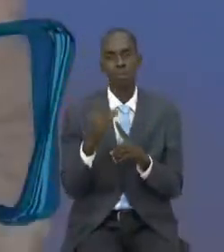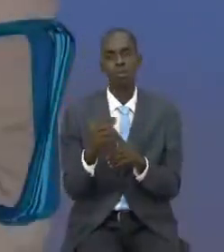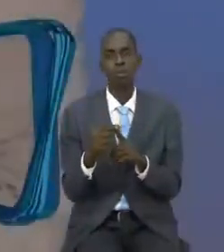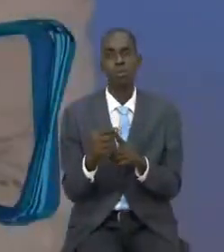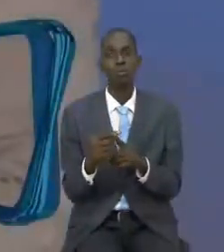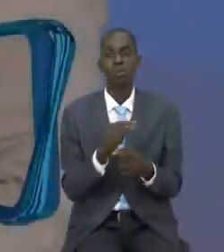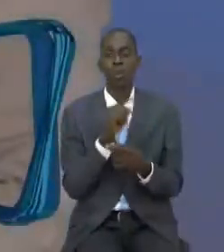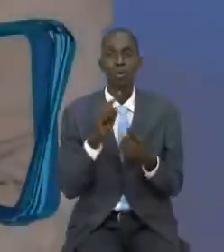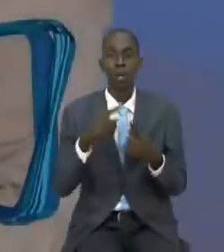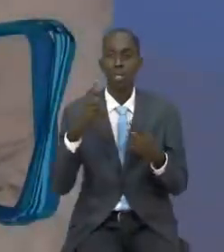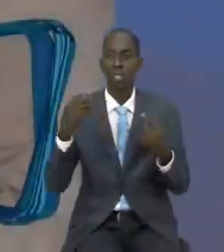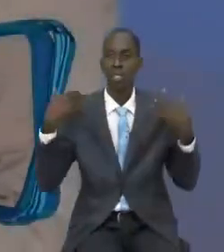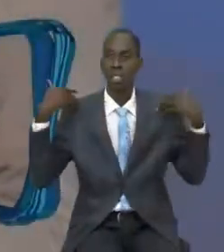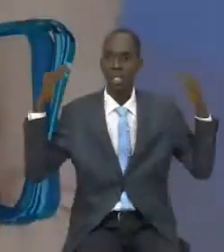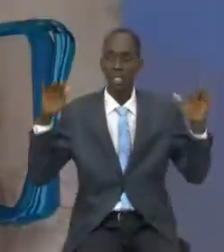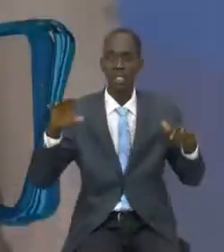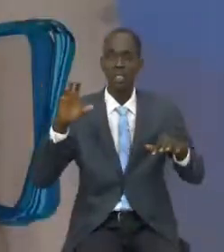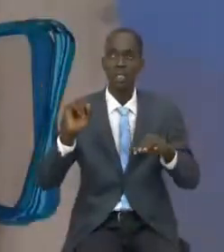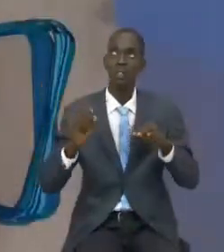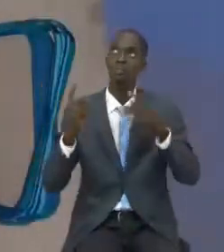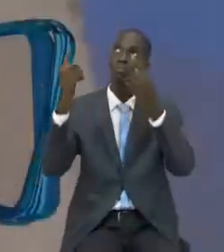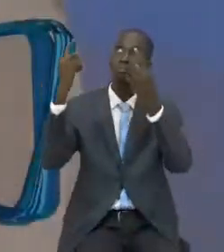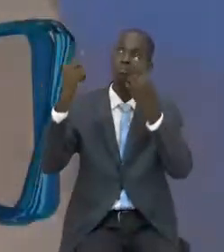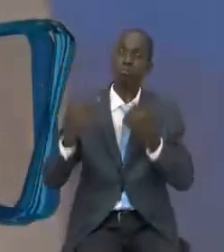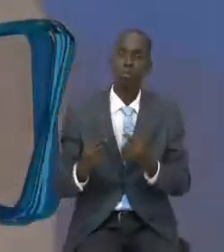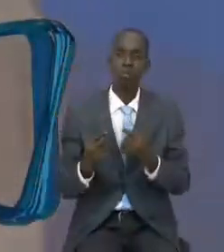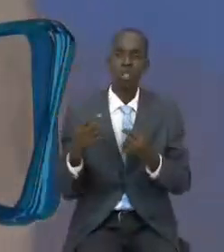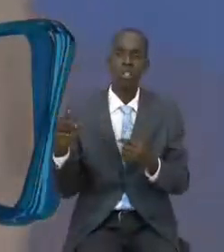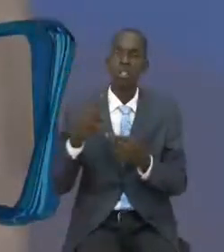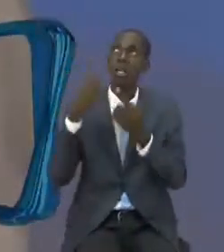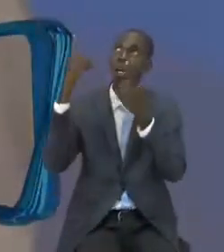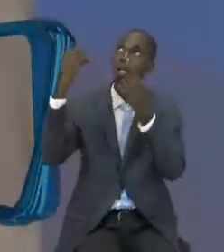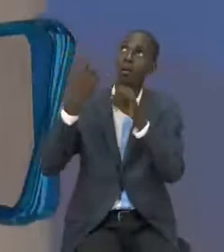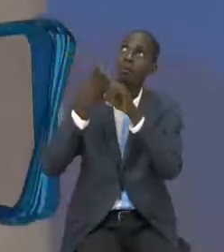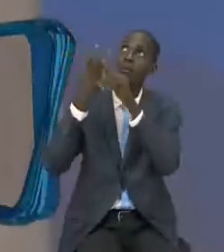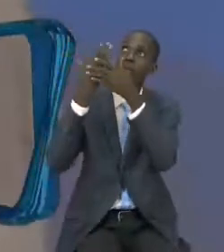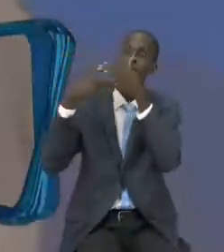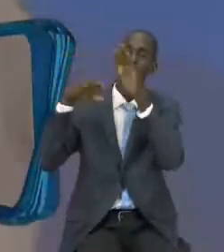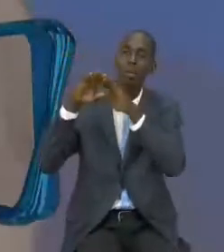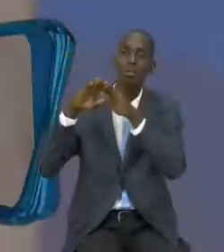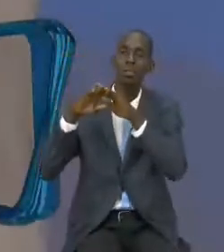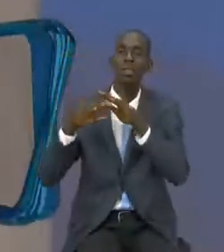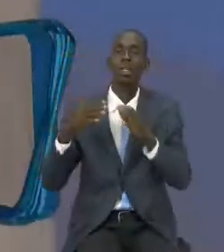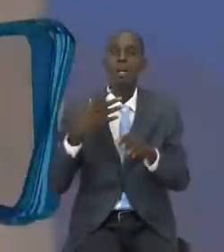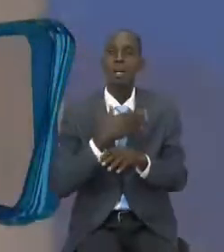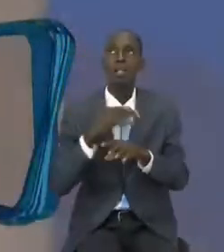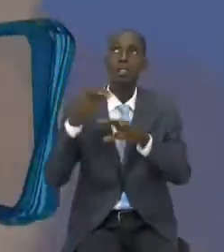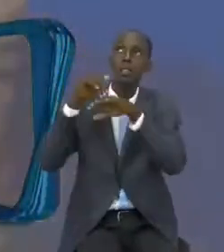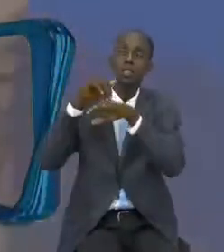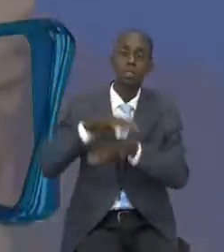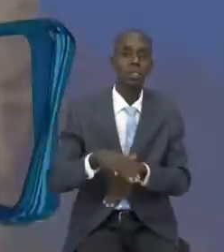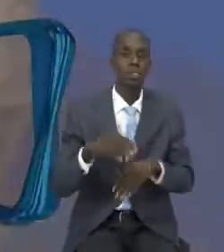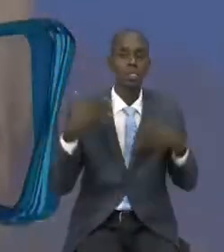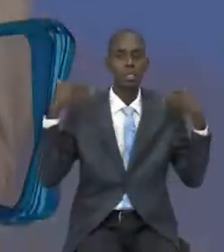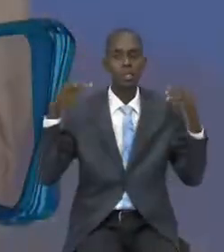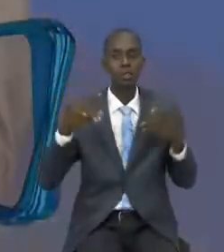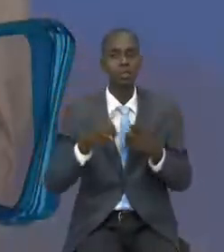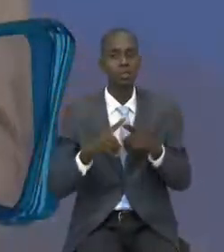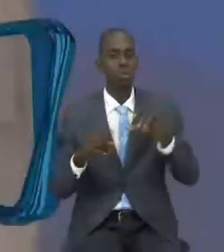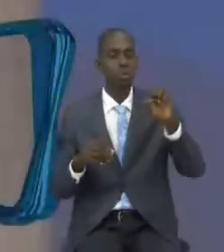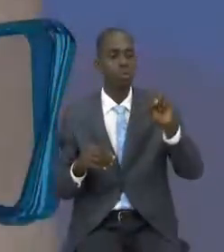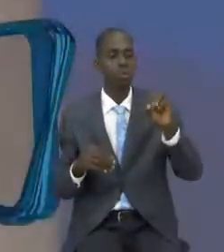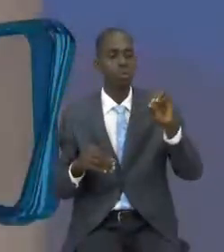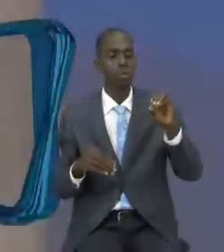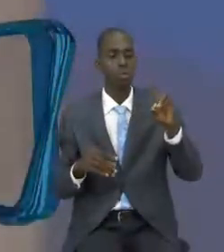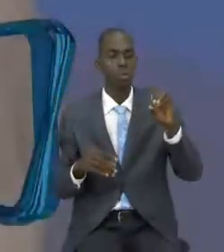the angels come, they come from heaven. If he sends them to Sodom and Gomorrah, they just declare